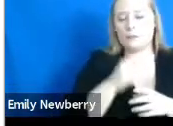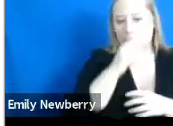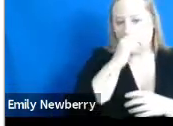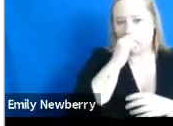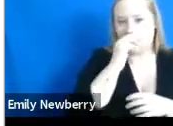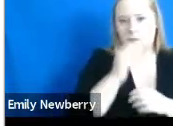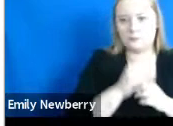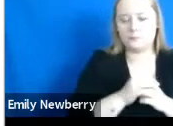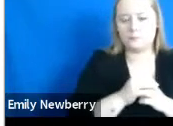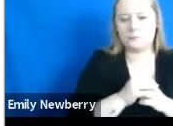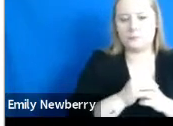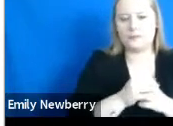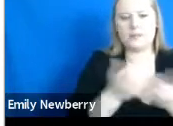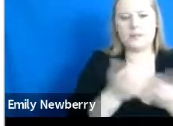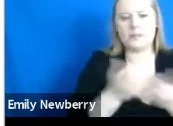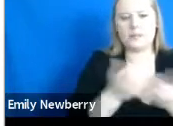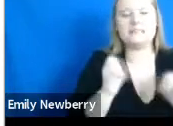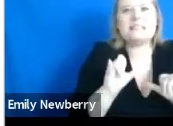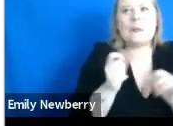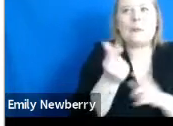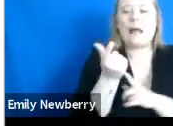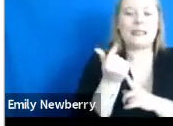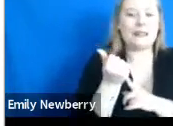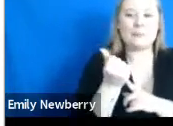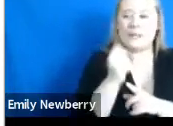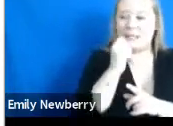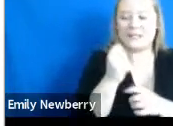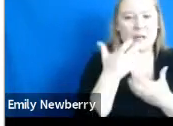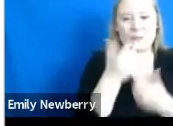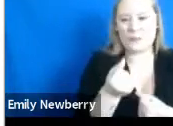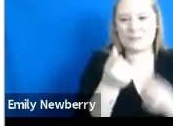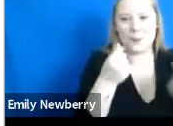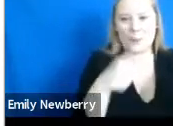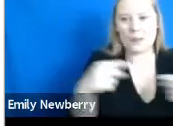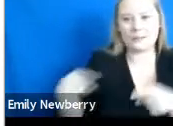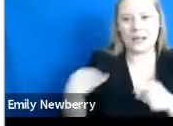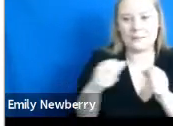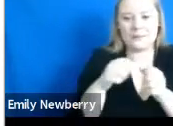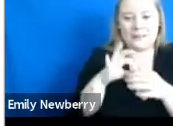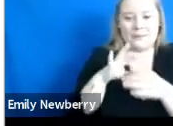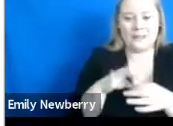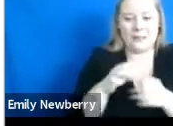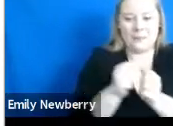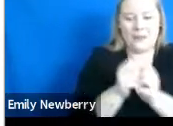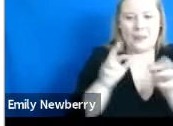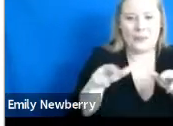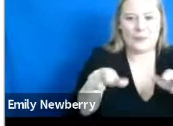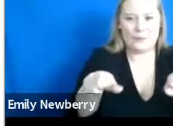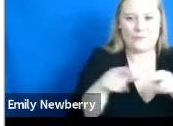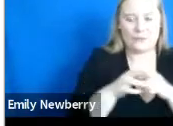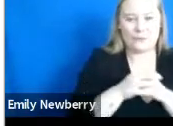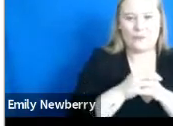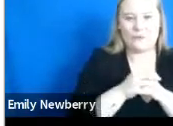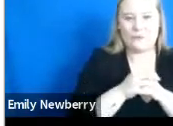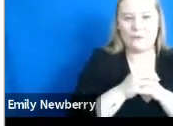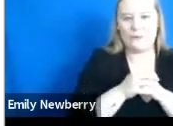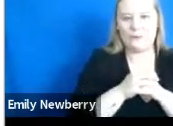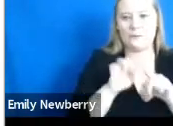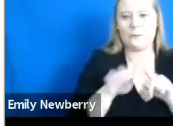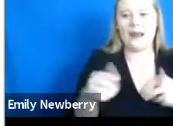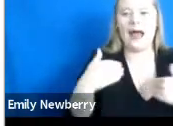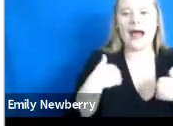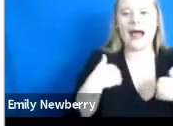But there's still a little bit of mistrust about what's going on in the river. But having a